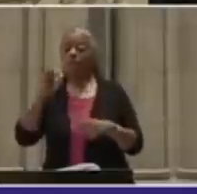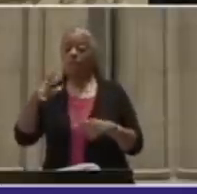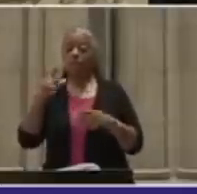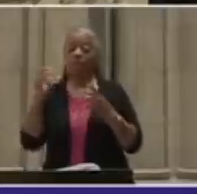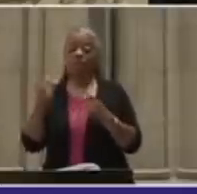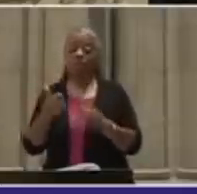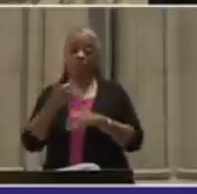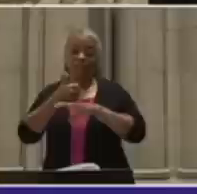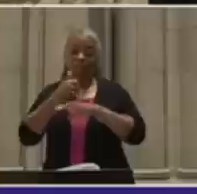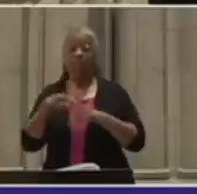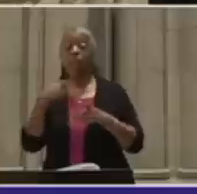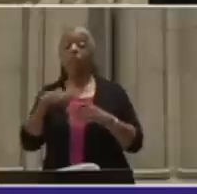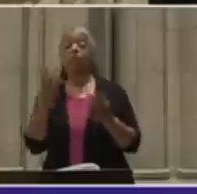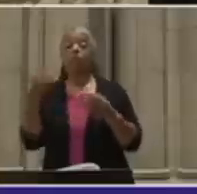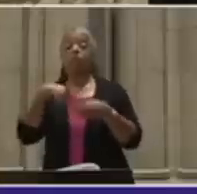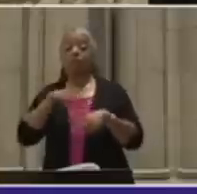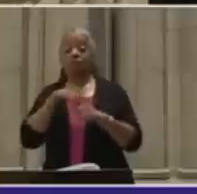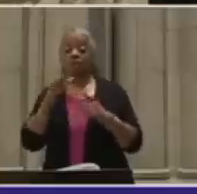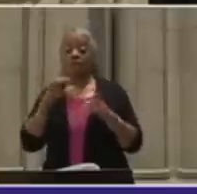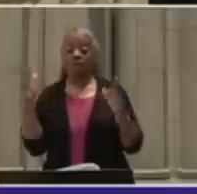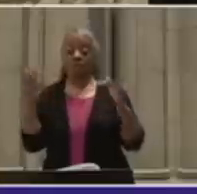that will be joining for the Poor People's Assembly